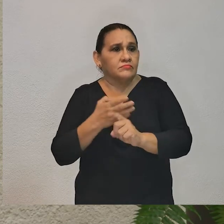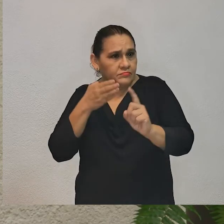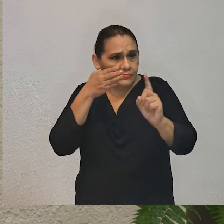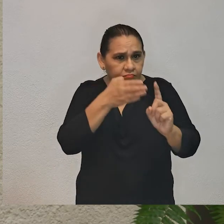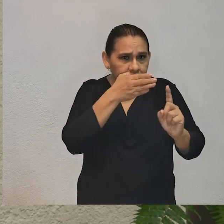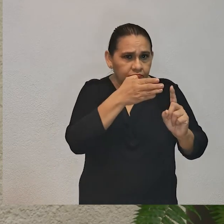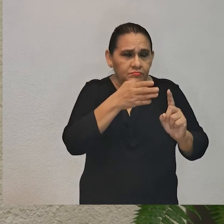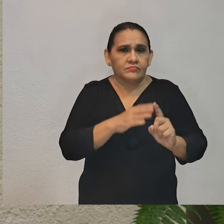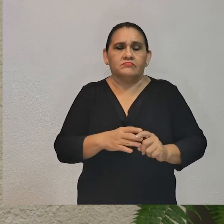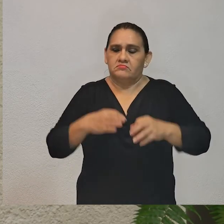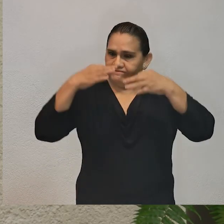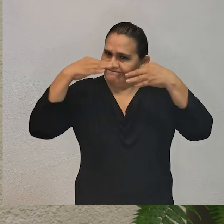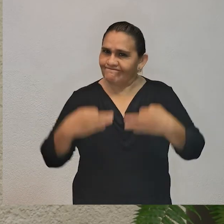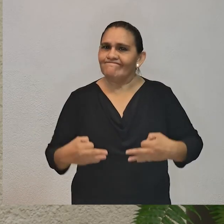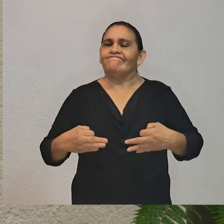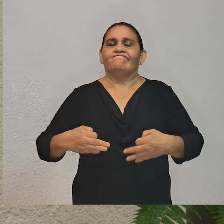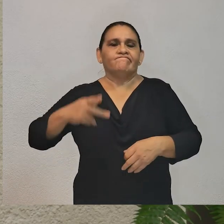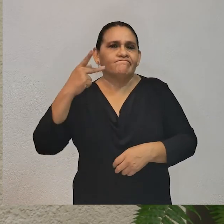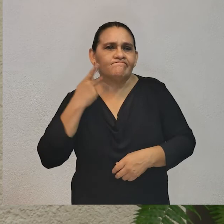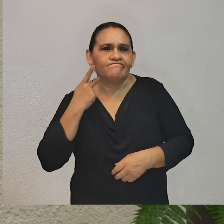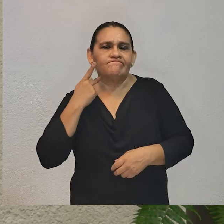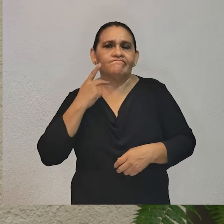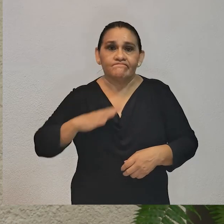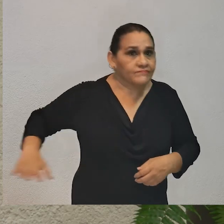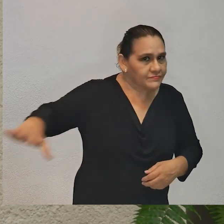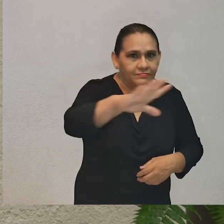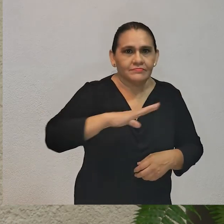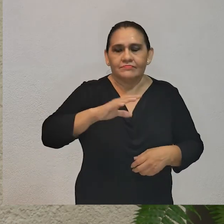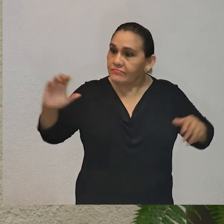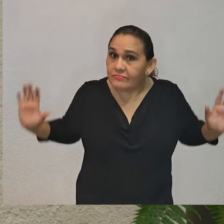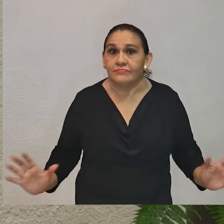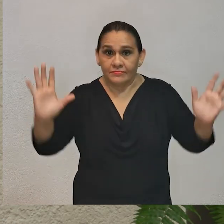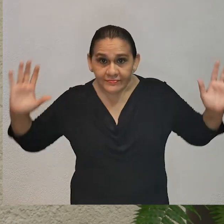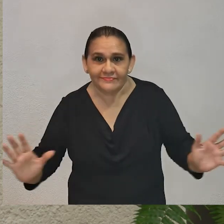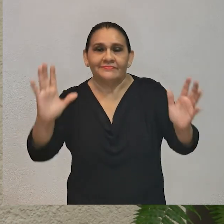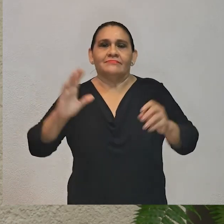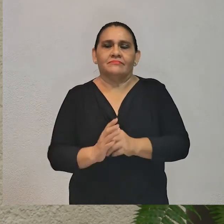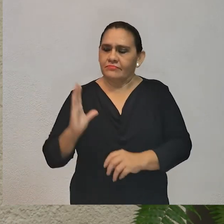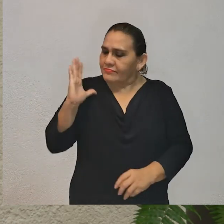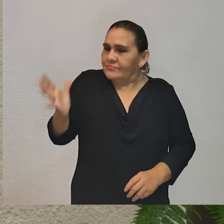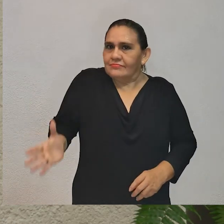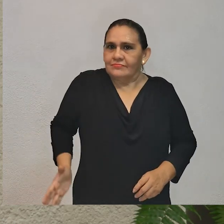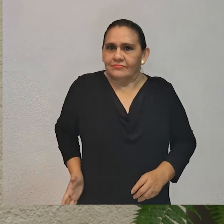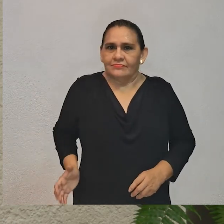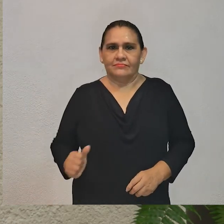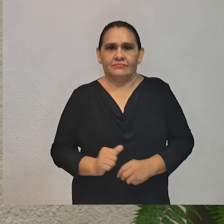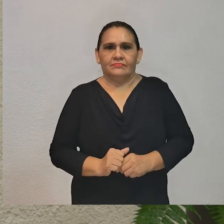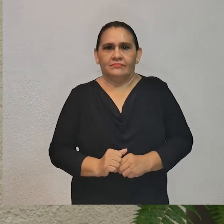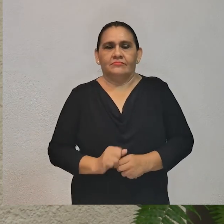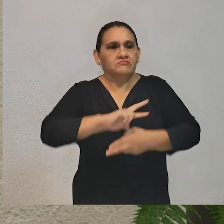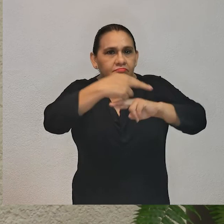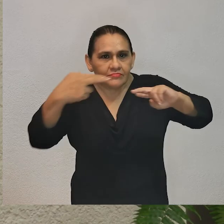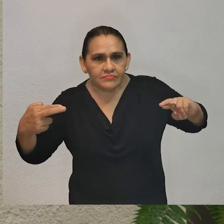meyaj yéetel tzikb'al yéetel máasewáal kaajo'ob b'ey Afromexicanilo'ob. Te nuumtako'ob ti'al upáajtal uchik b'sa'al